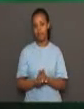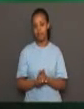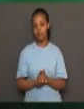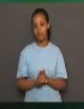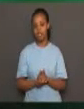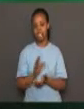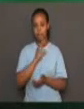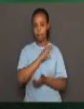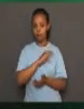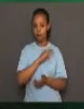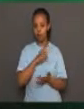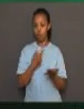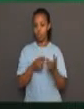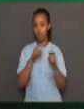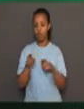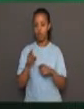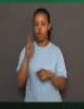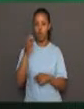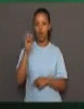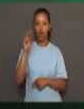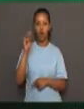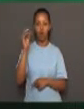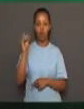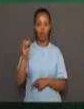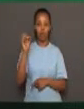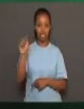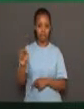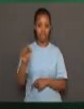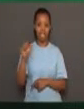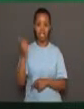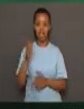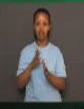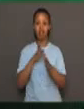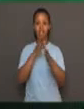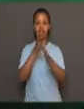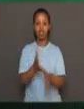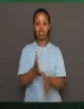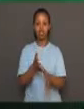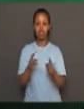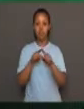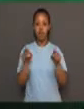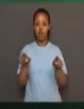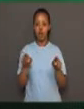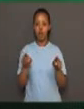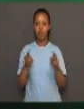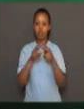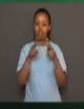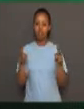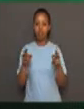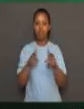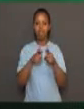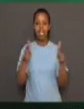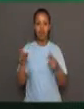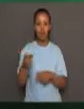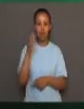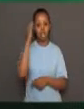The features that distinguish Homo sapiens from other primates are a very large brain